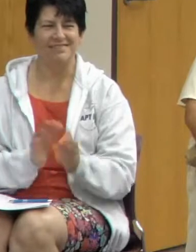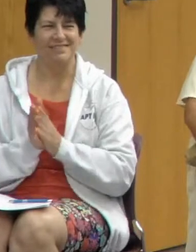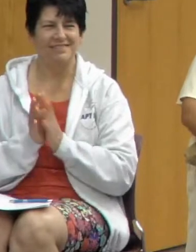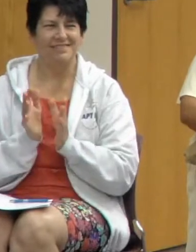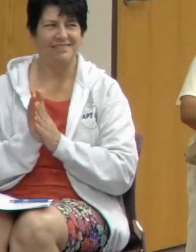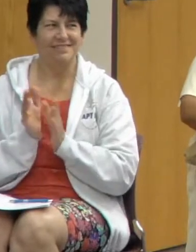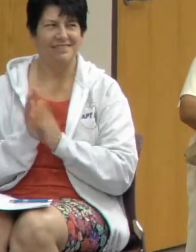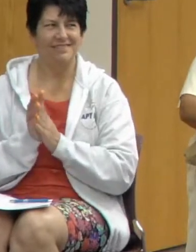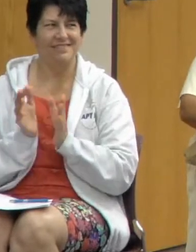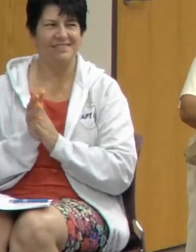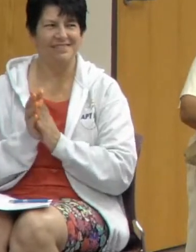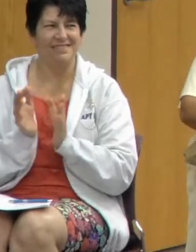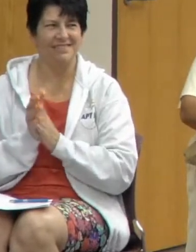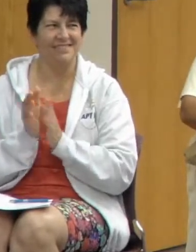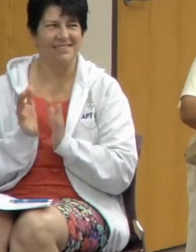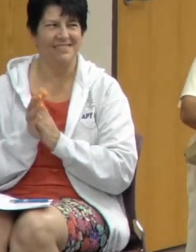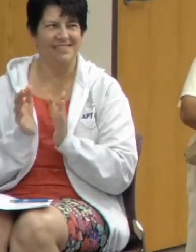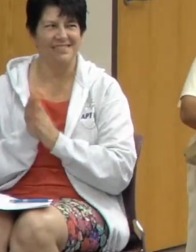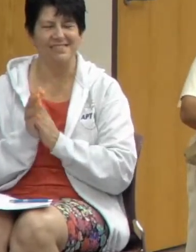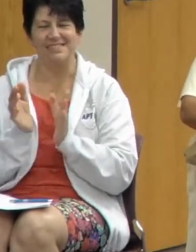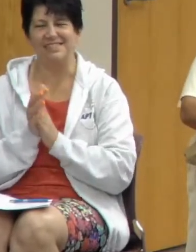But I'm not saying.